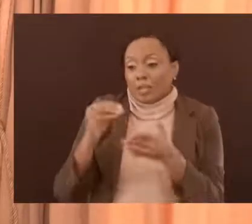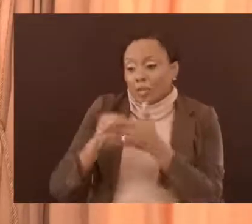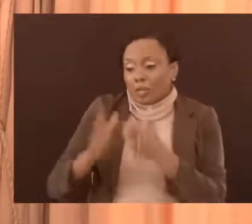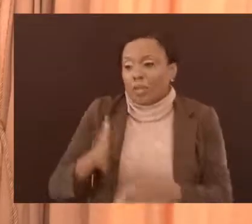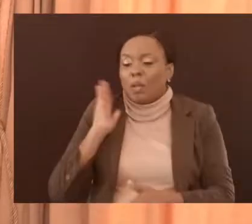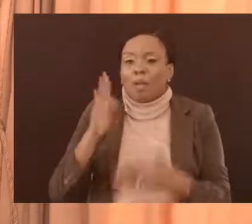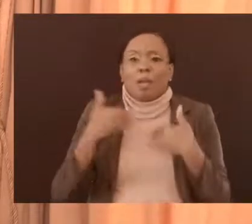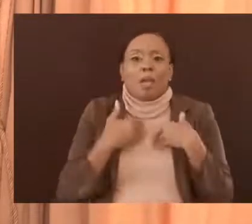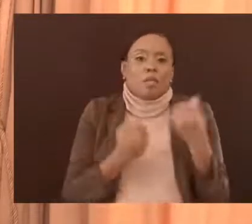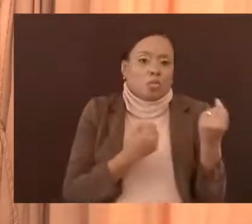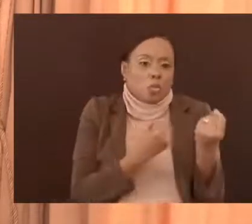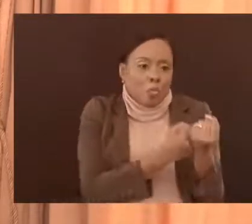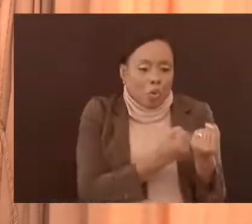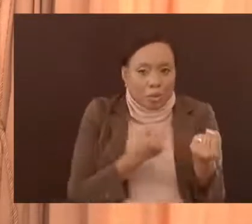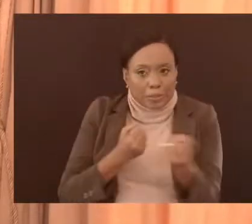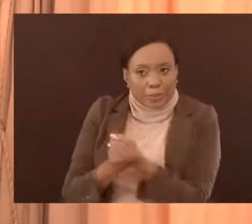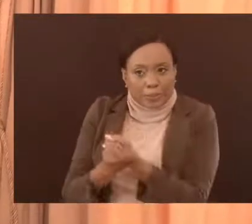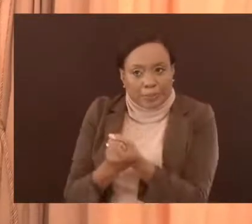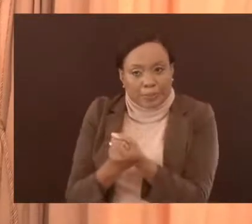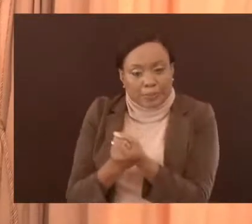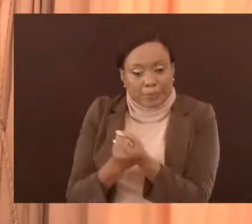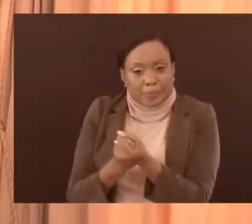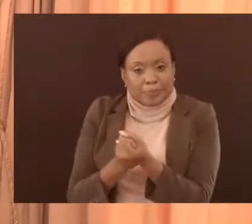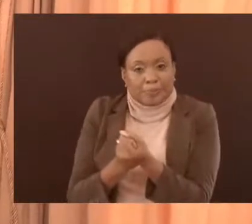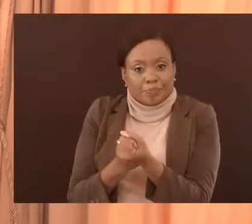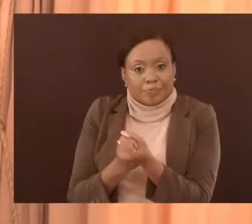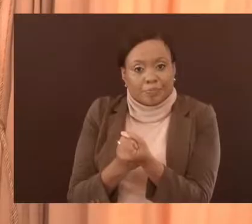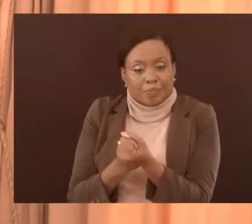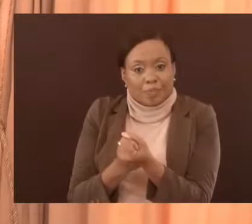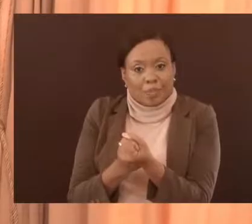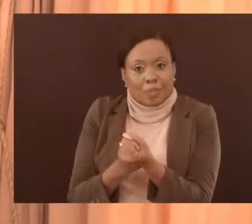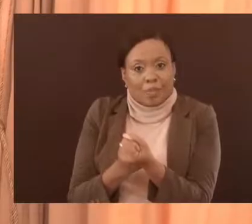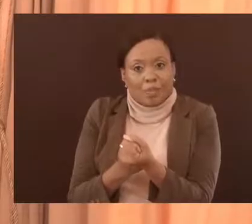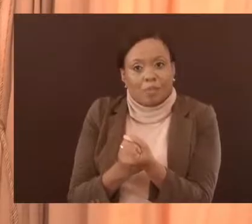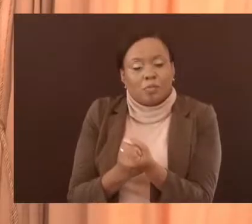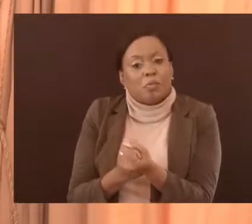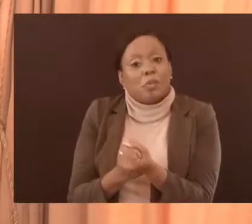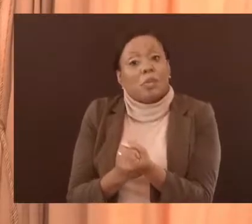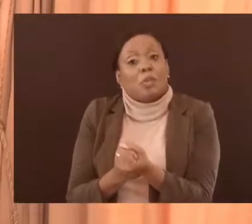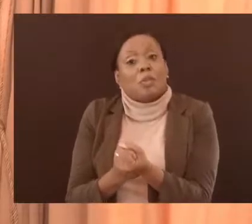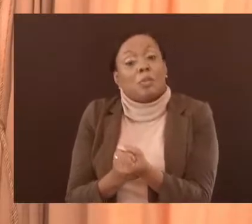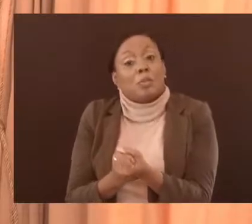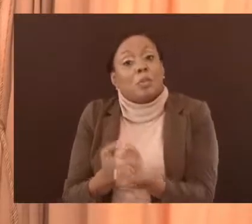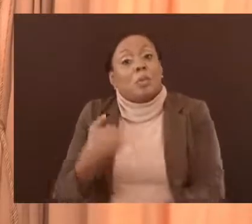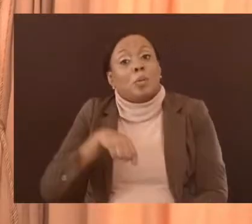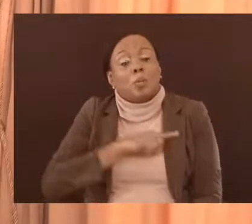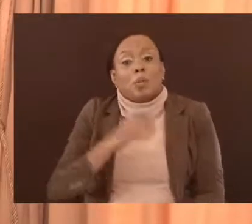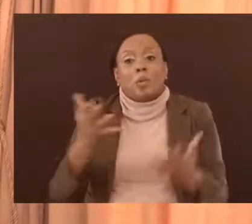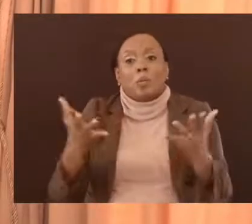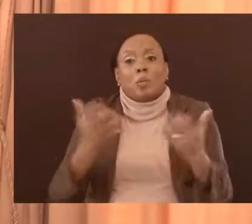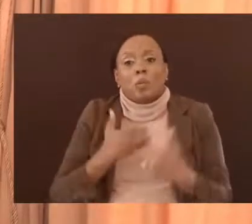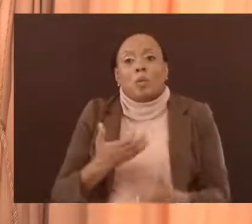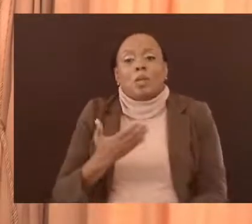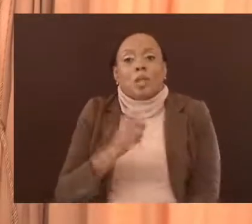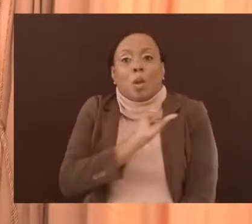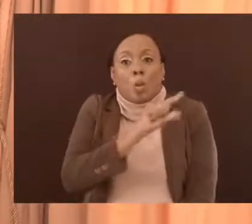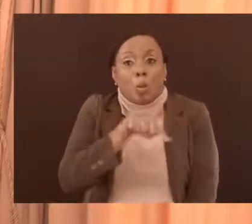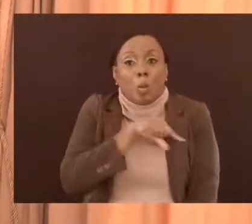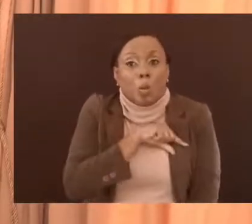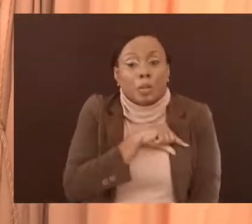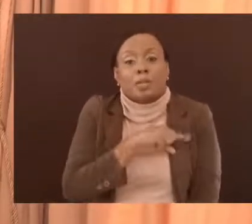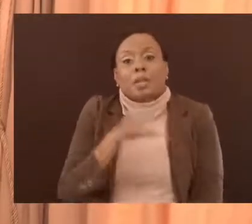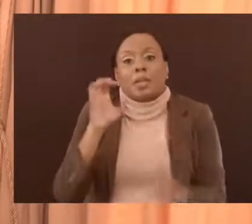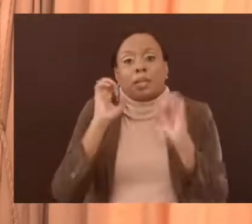to our students. If our mandate is indeed quality education, it means that the